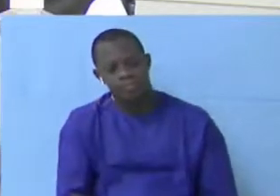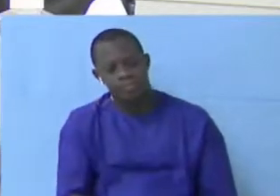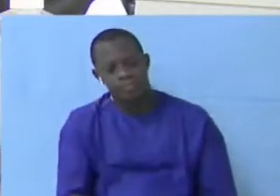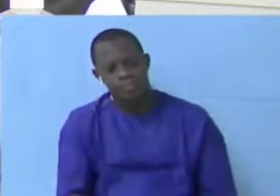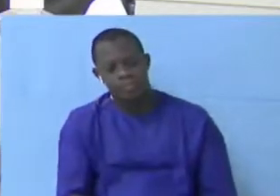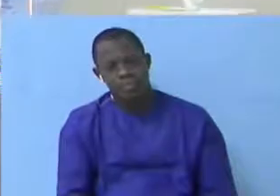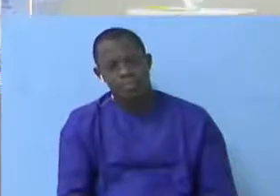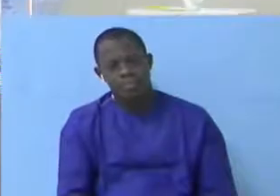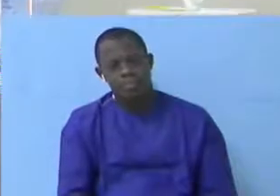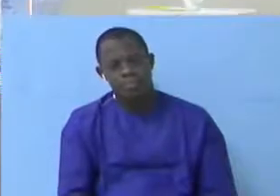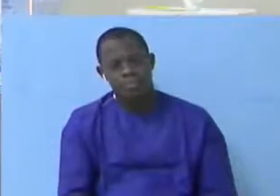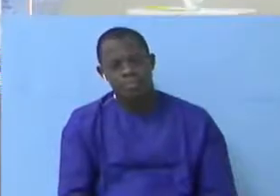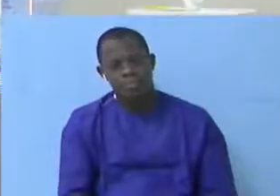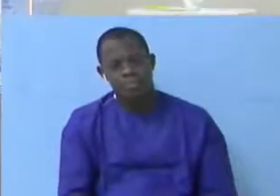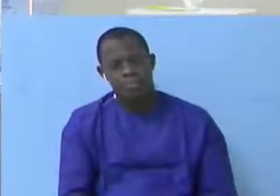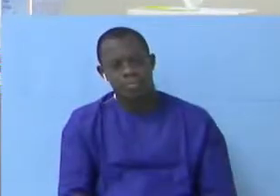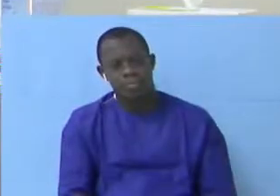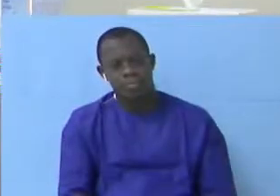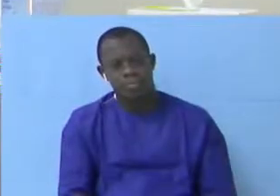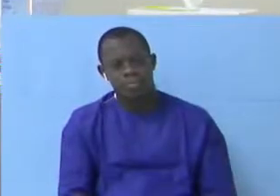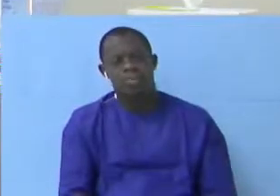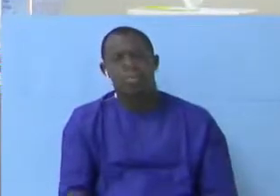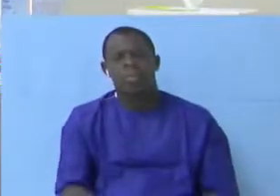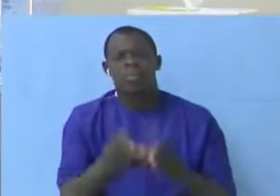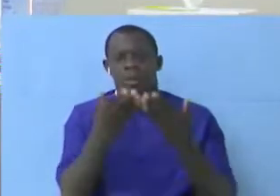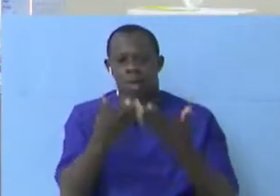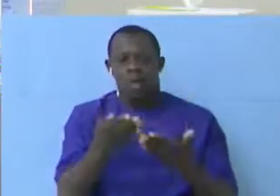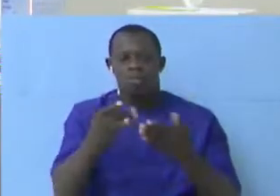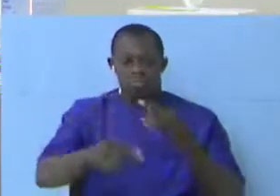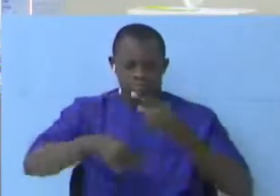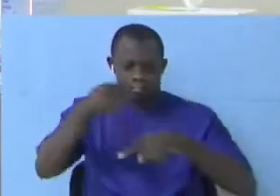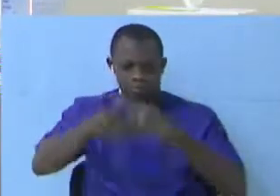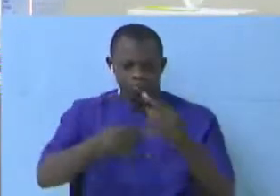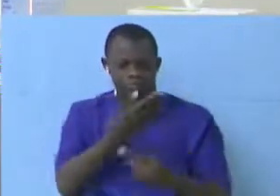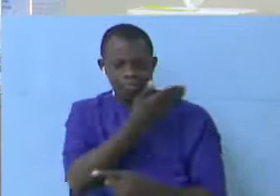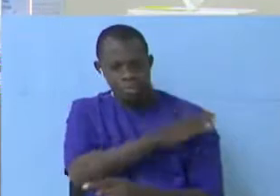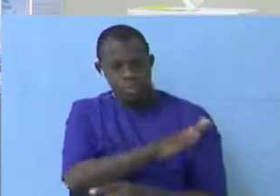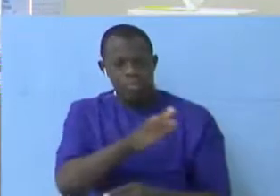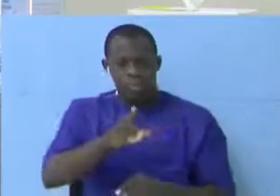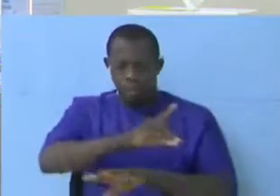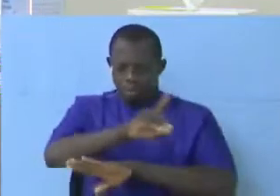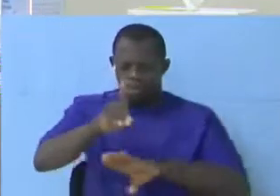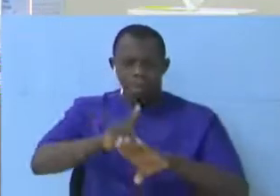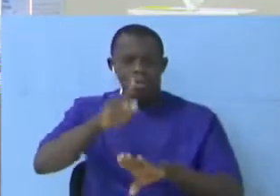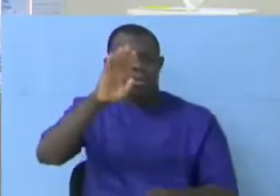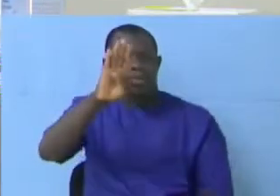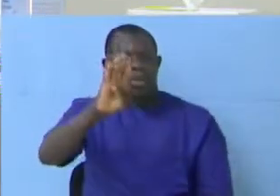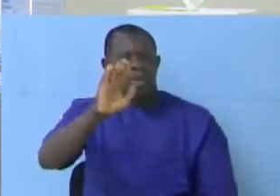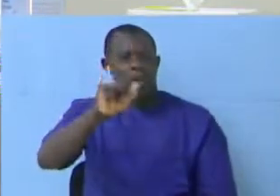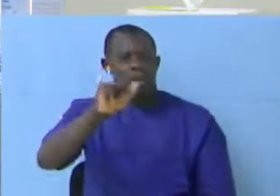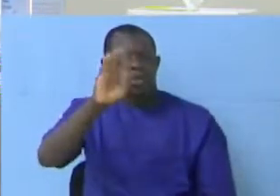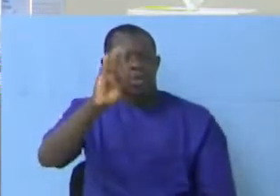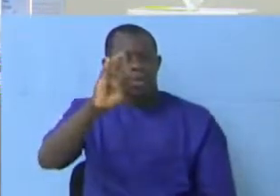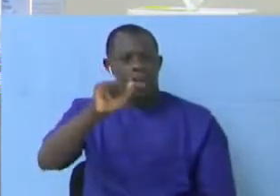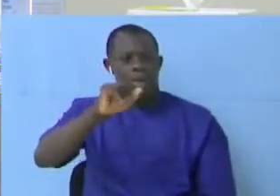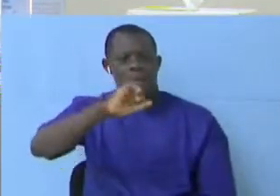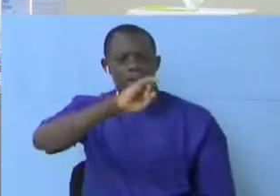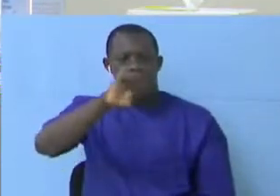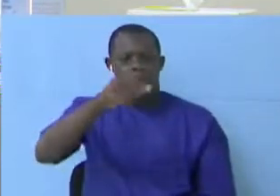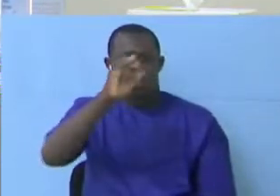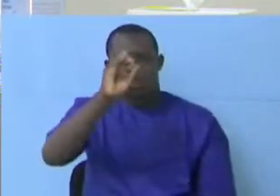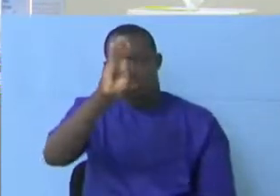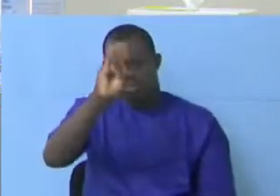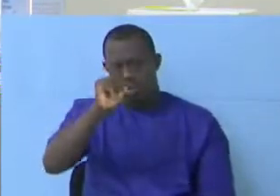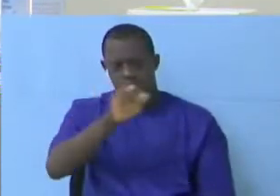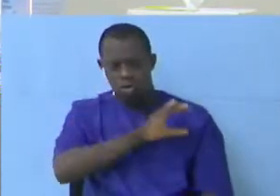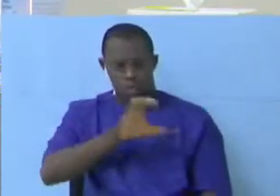So after you left them at Baba Job's house, what happened? Biri yetu Baba